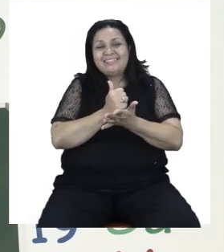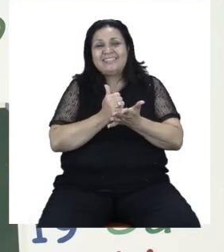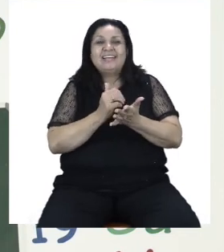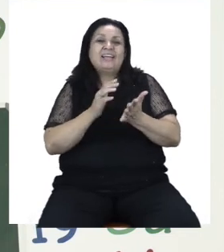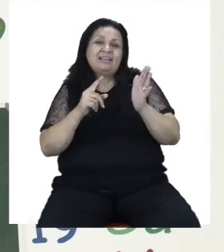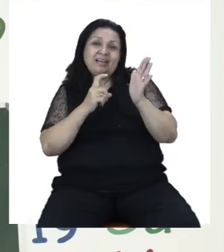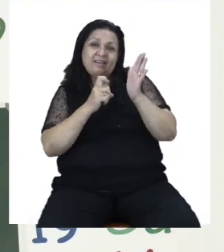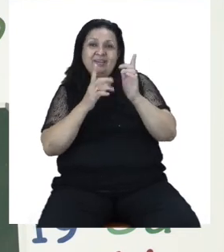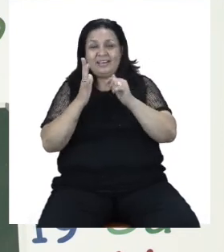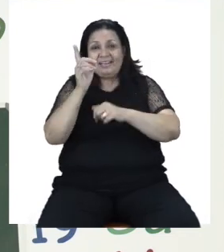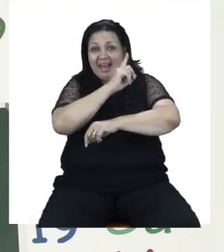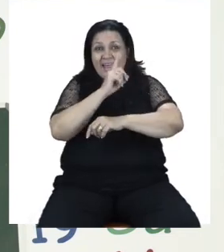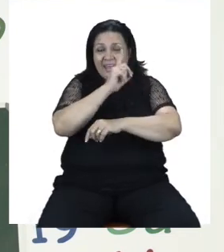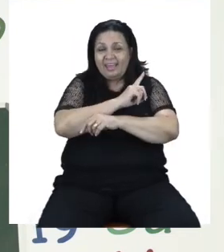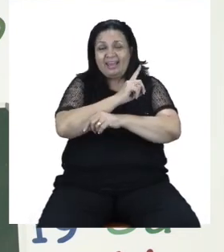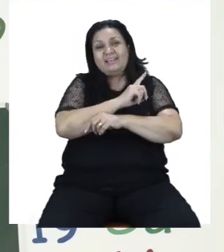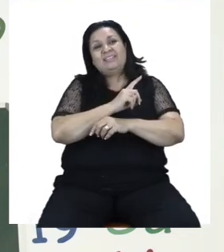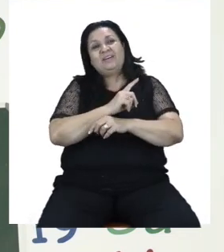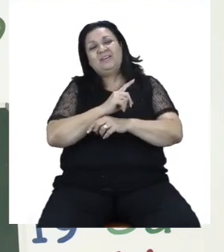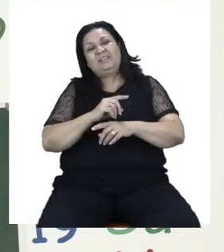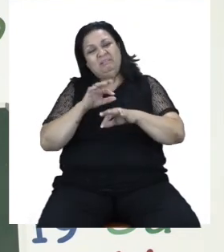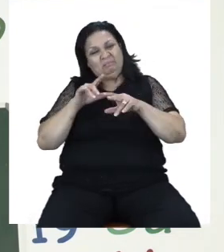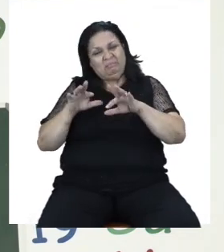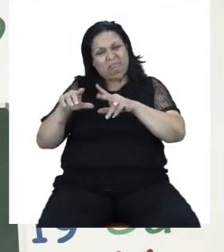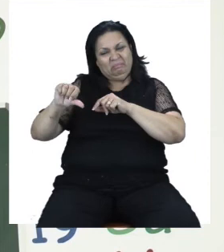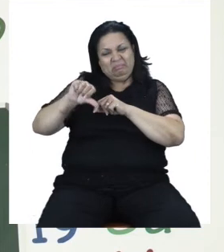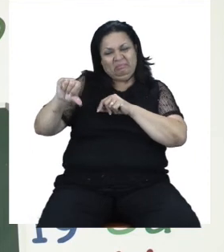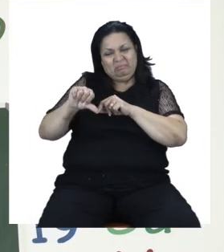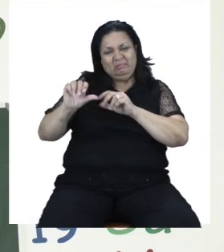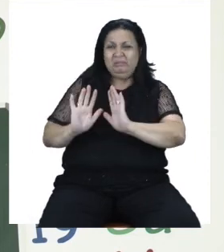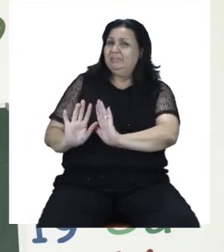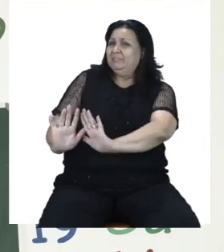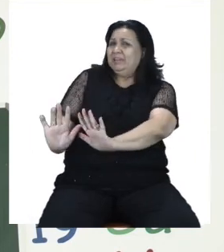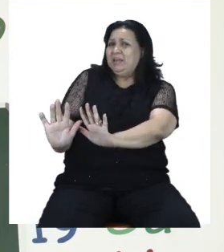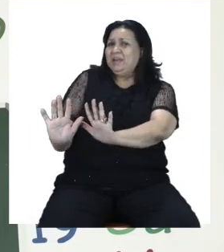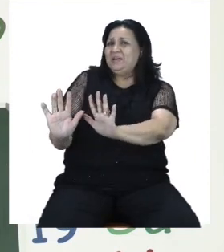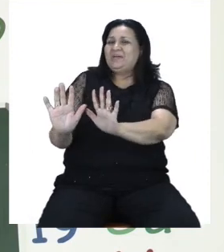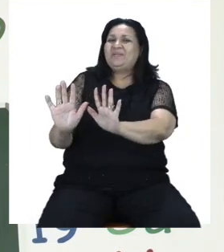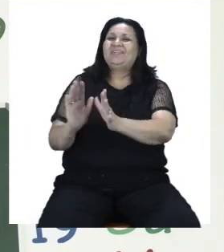Sanitize every day so the germs can stay